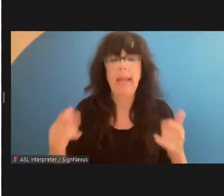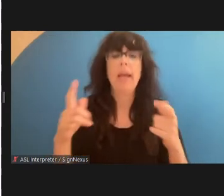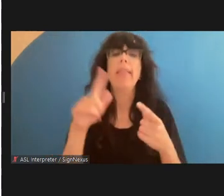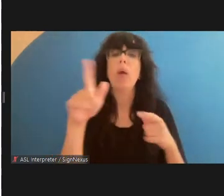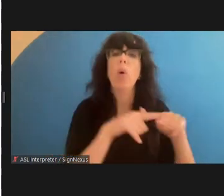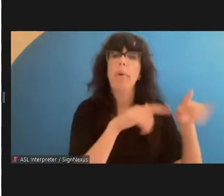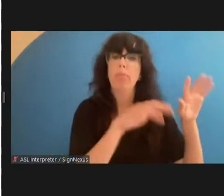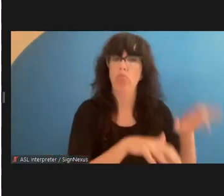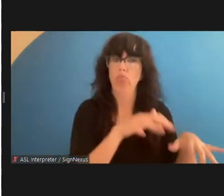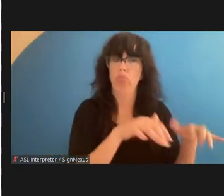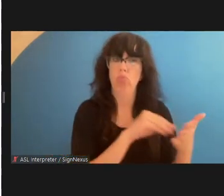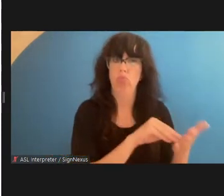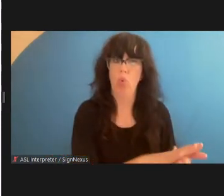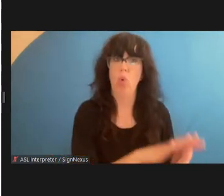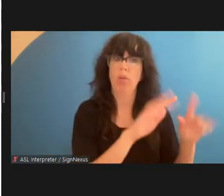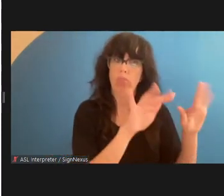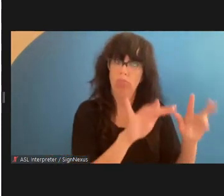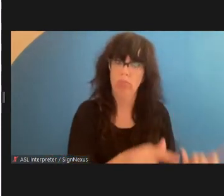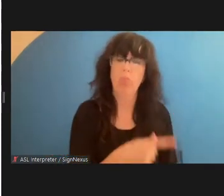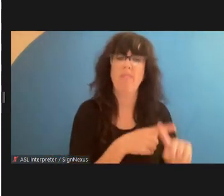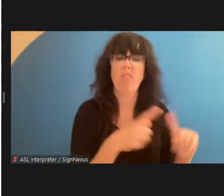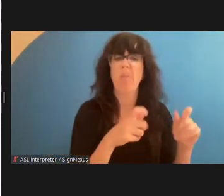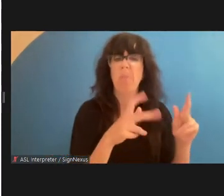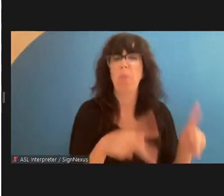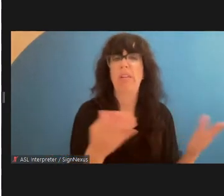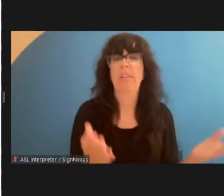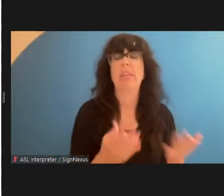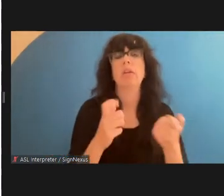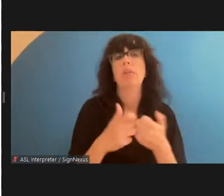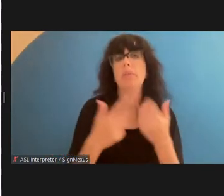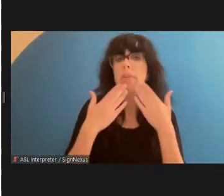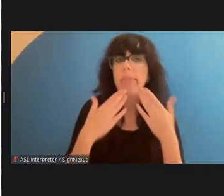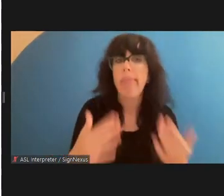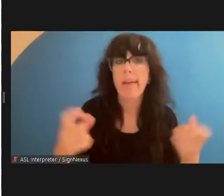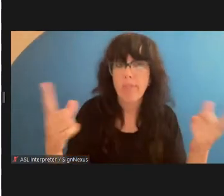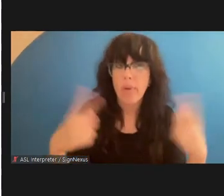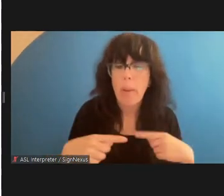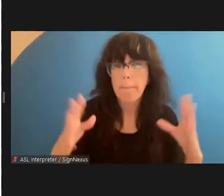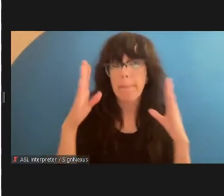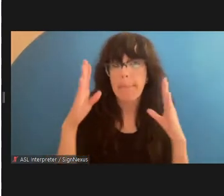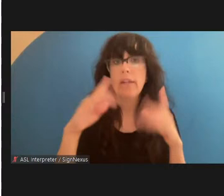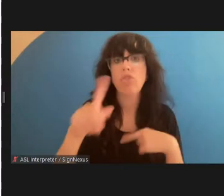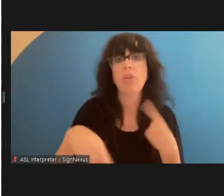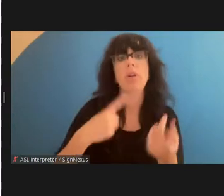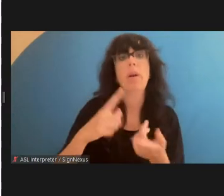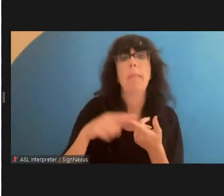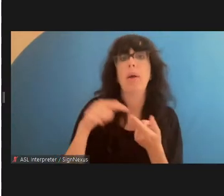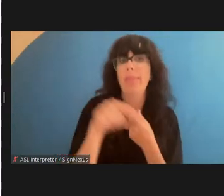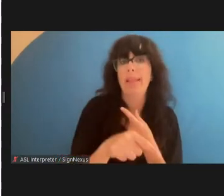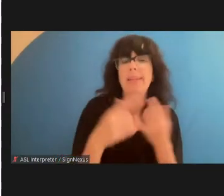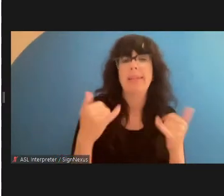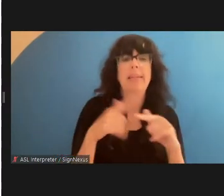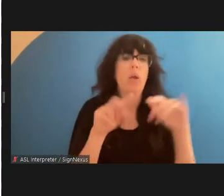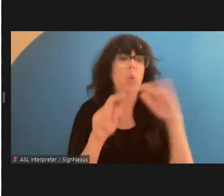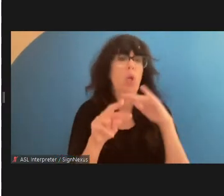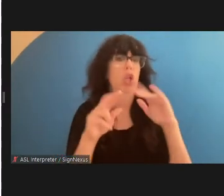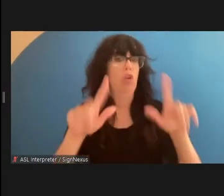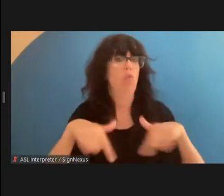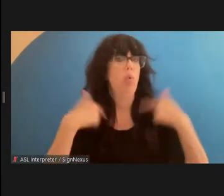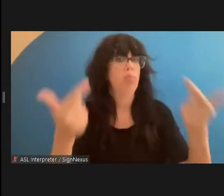public hearing to learn more about the environmental assessment for the central business district tolling program and now we look forward to hearing from